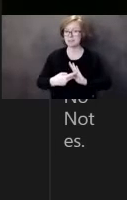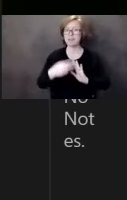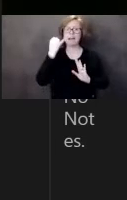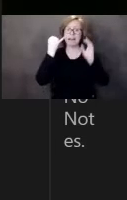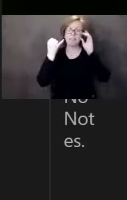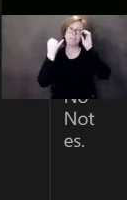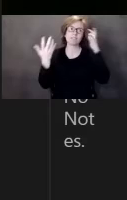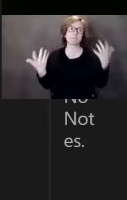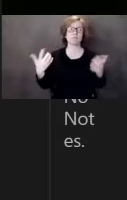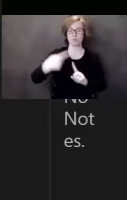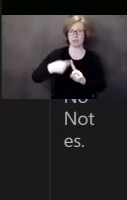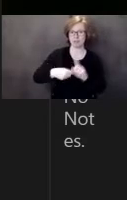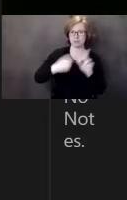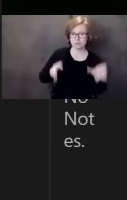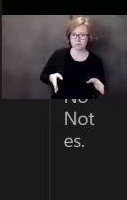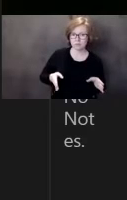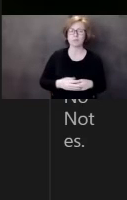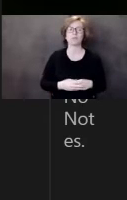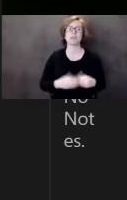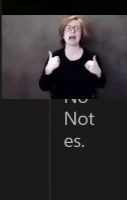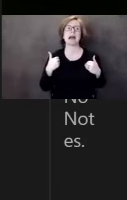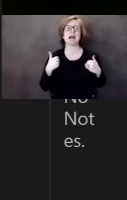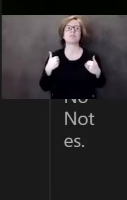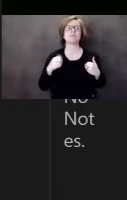you have other purposes in mind, and that's only something only you know.